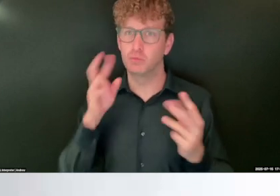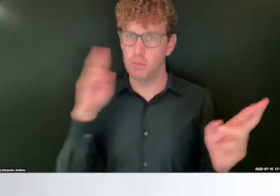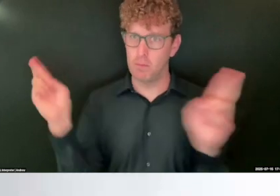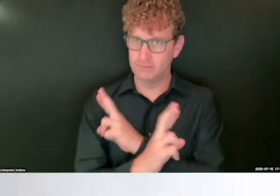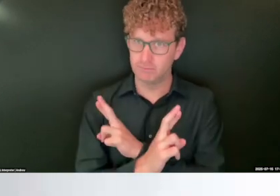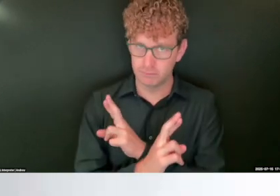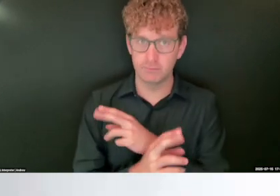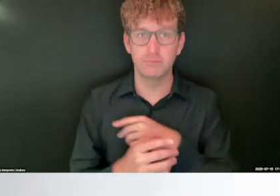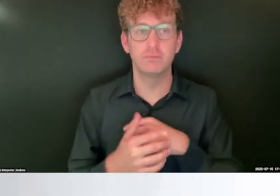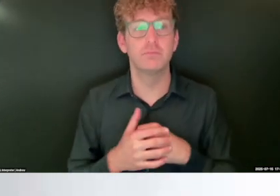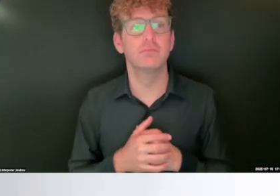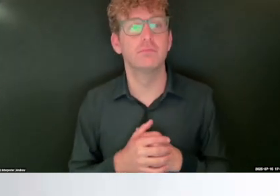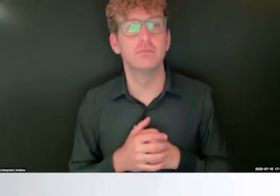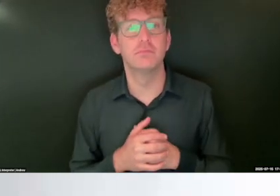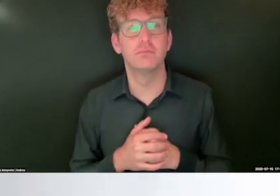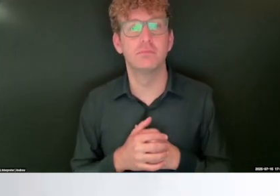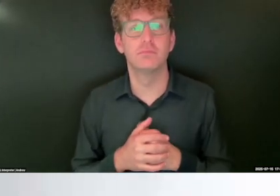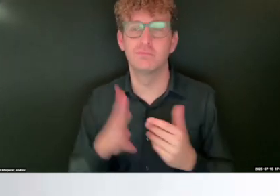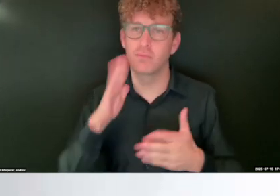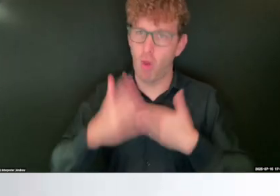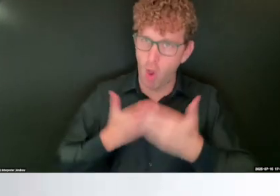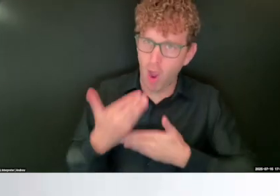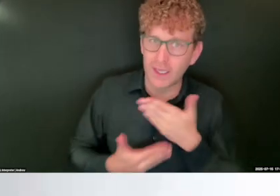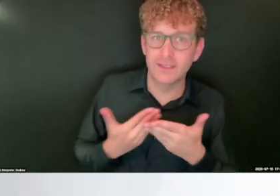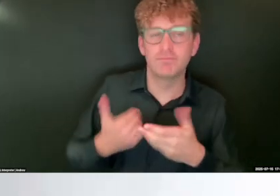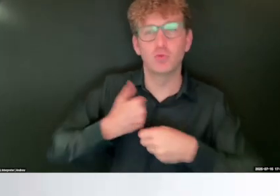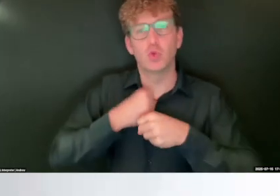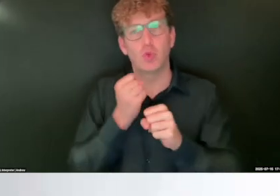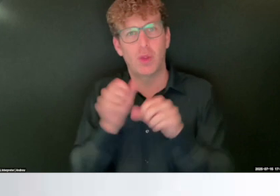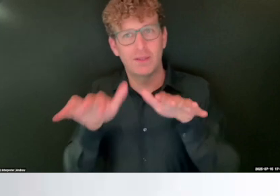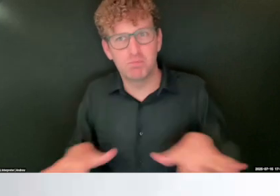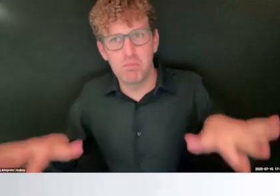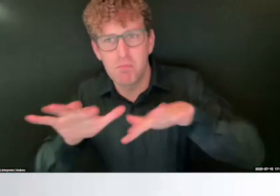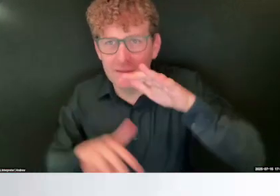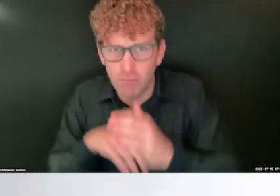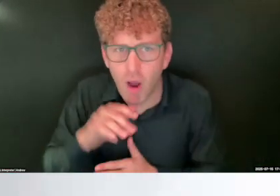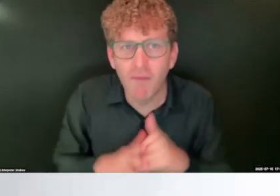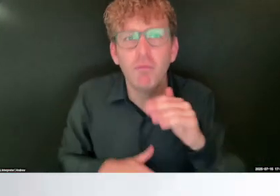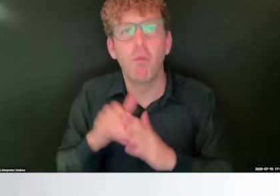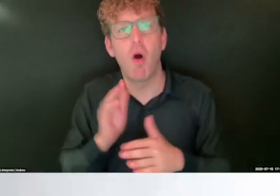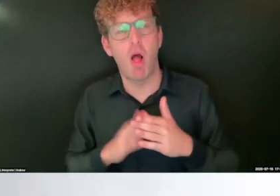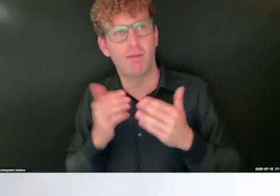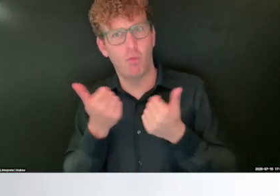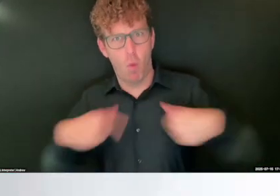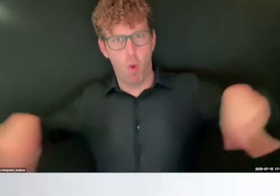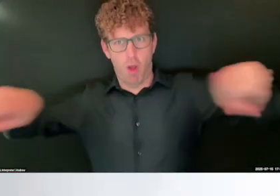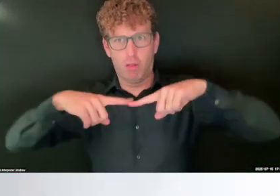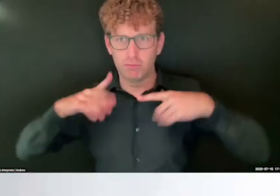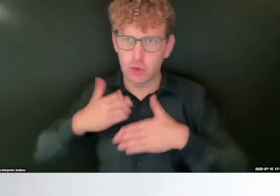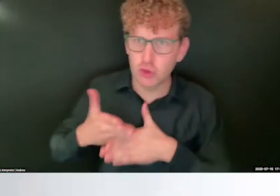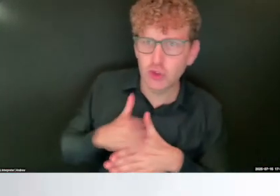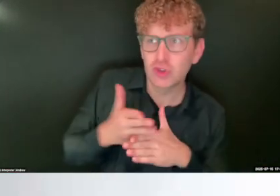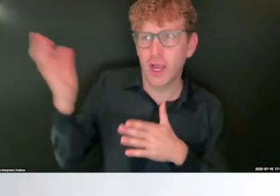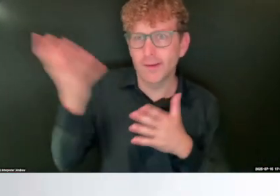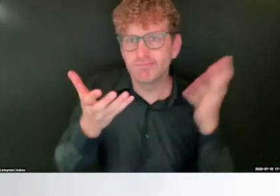be kind and create a comfortable space for everyone to share their thoughts and experiences. Take space